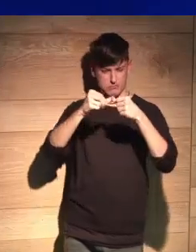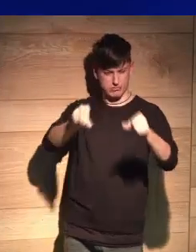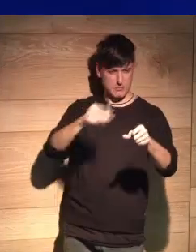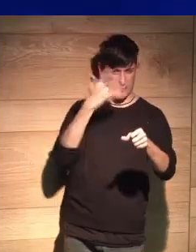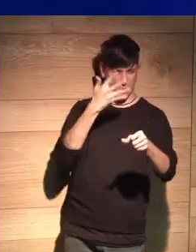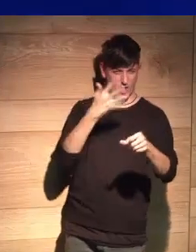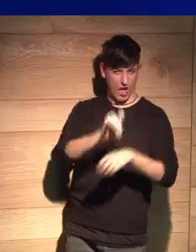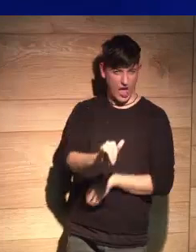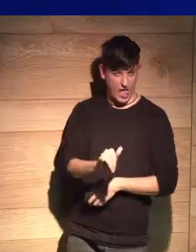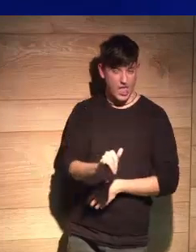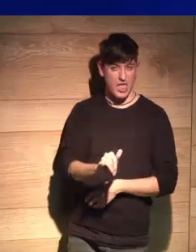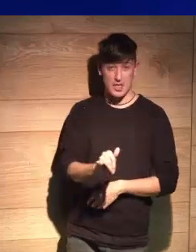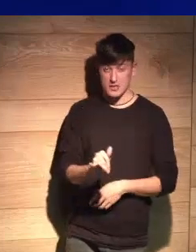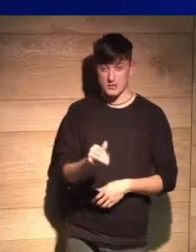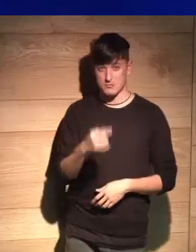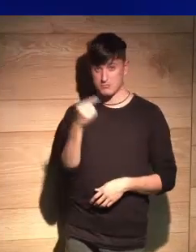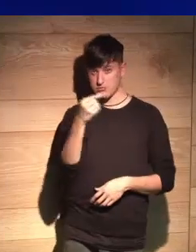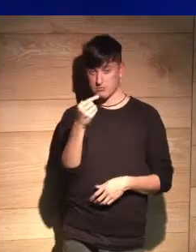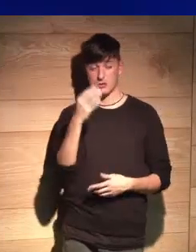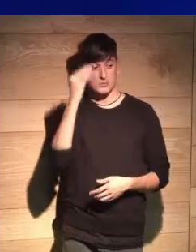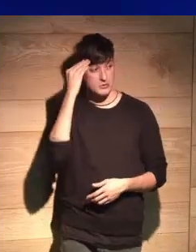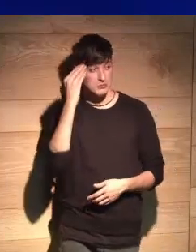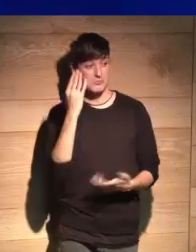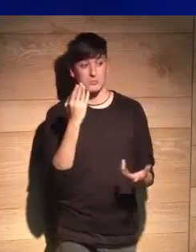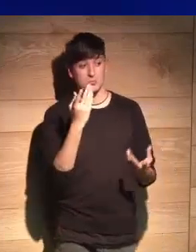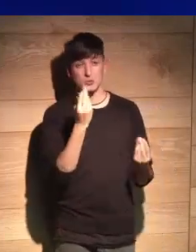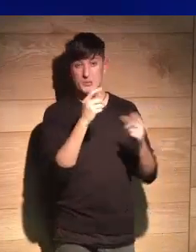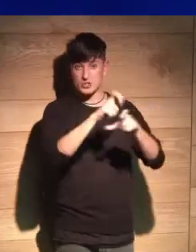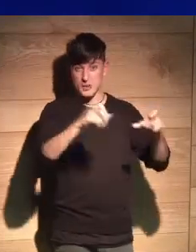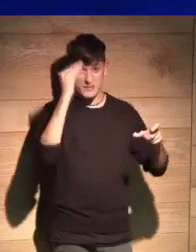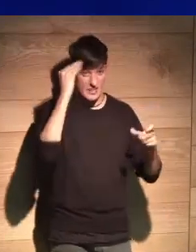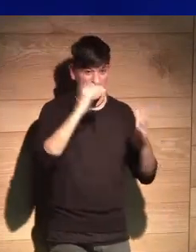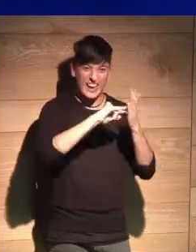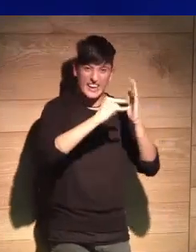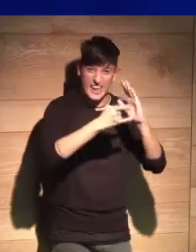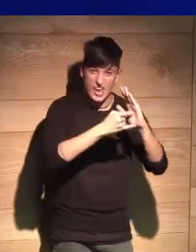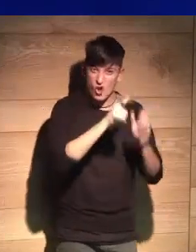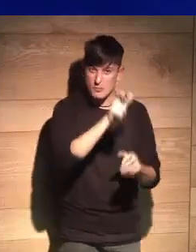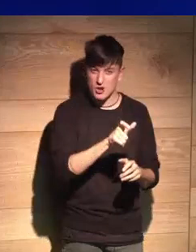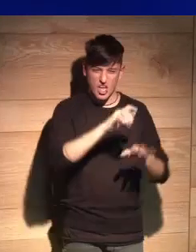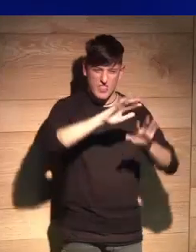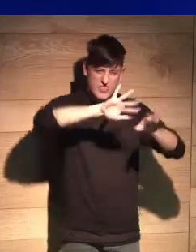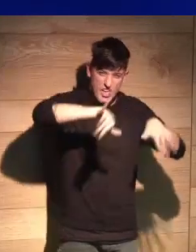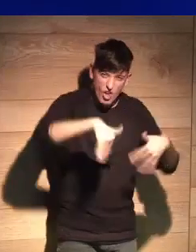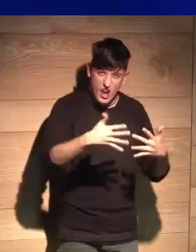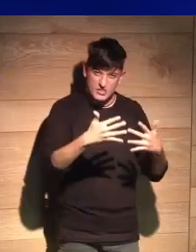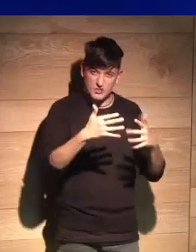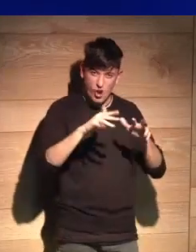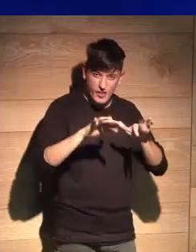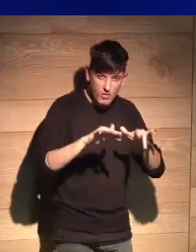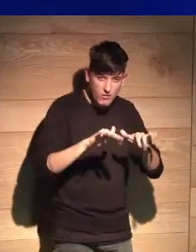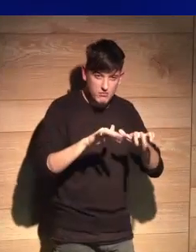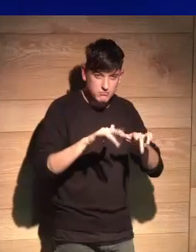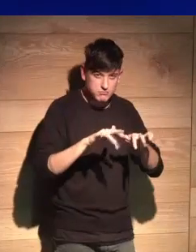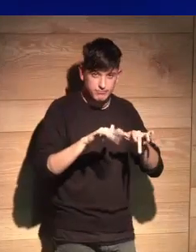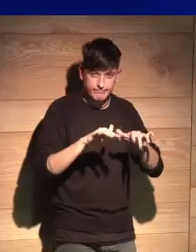information, there are some biases. I'm sure a lot of people think that an engineer is a person who